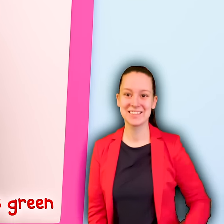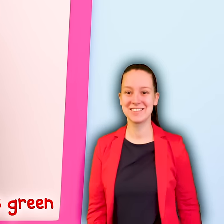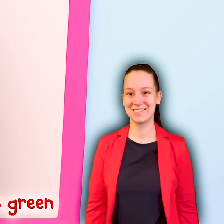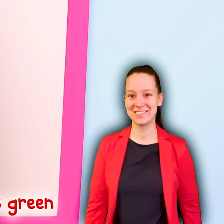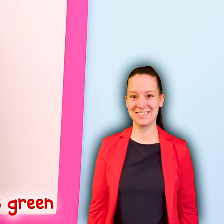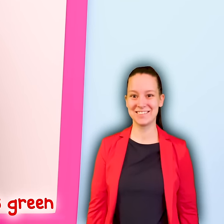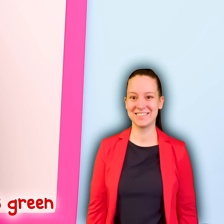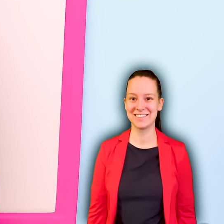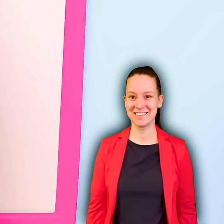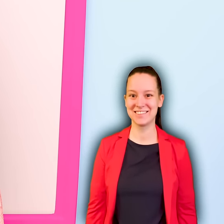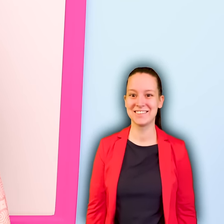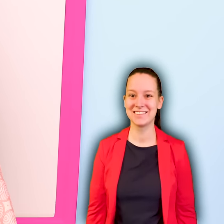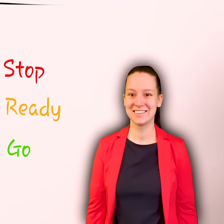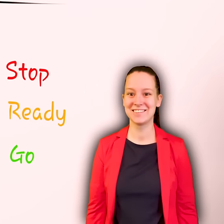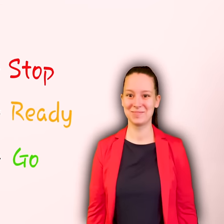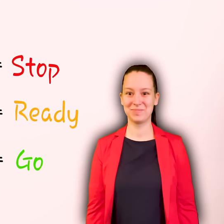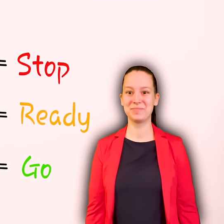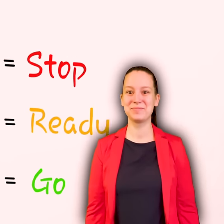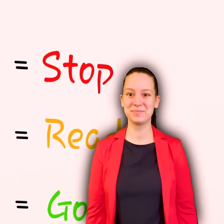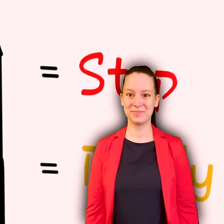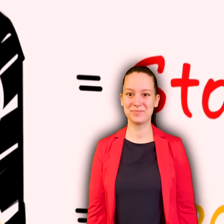light goes green